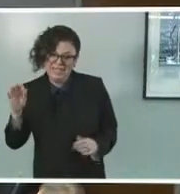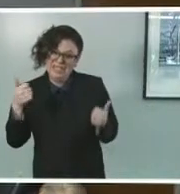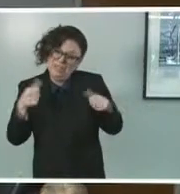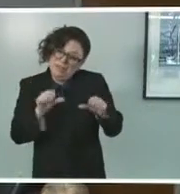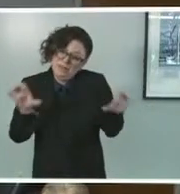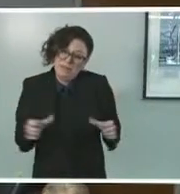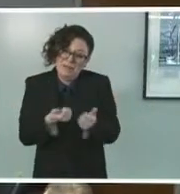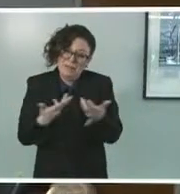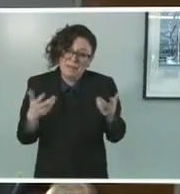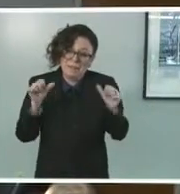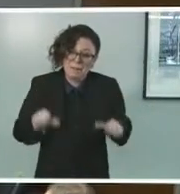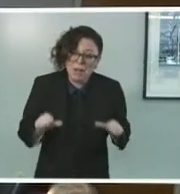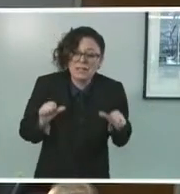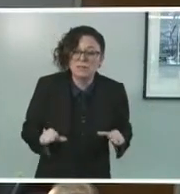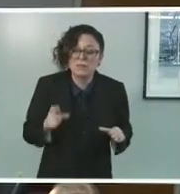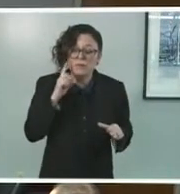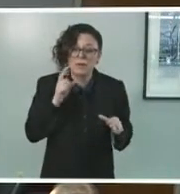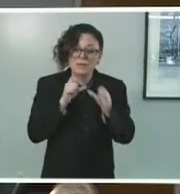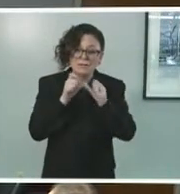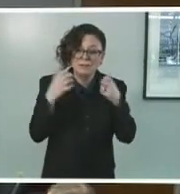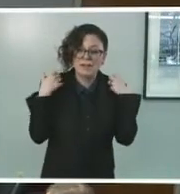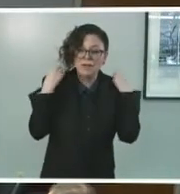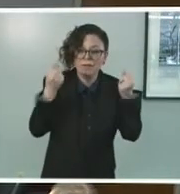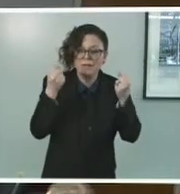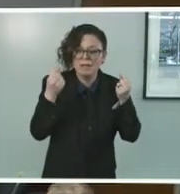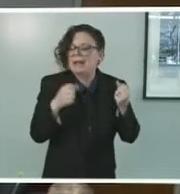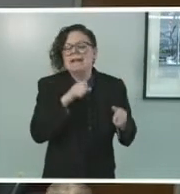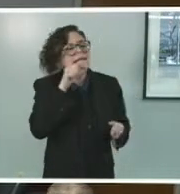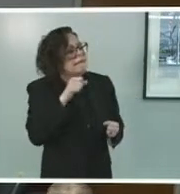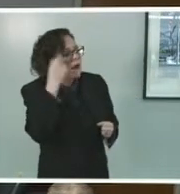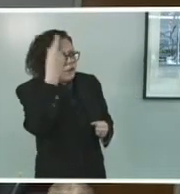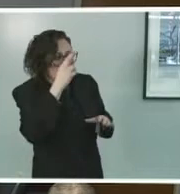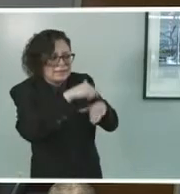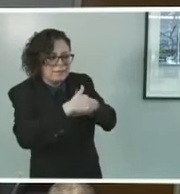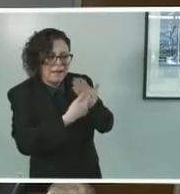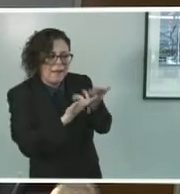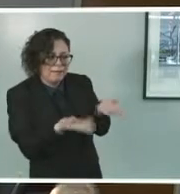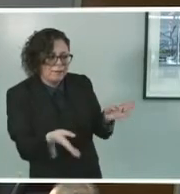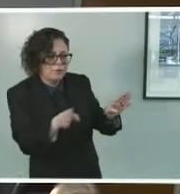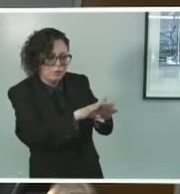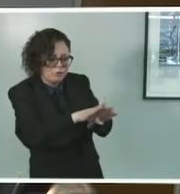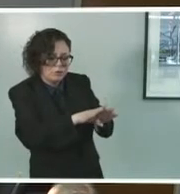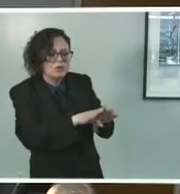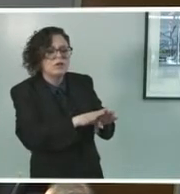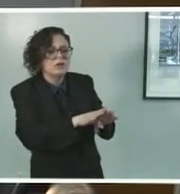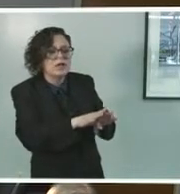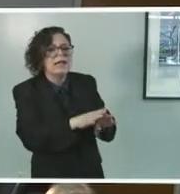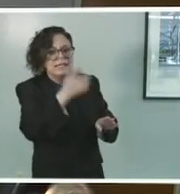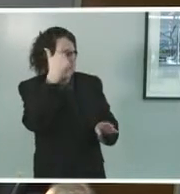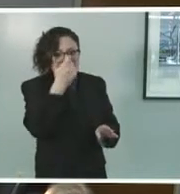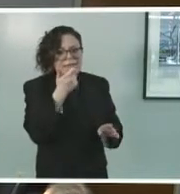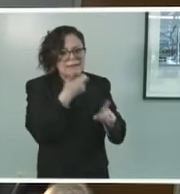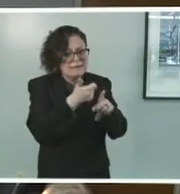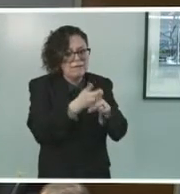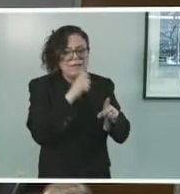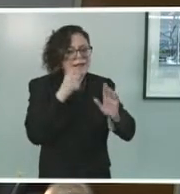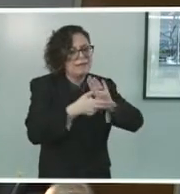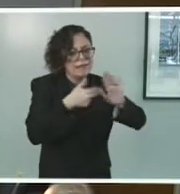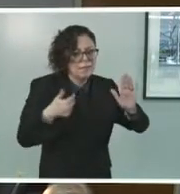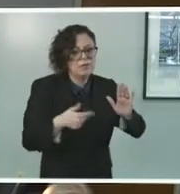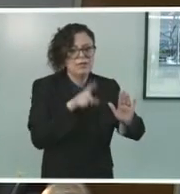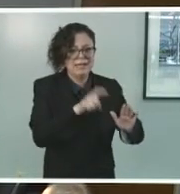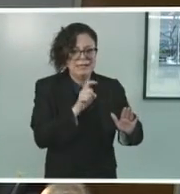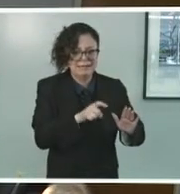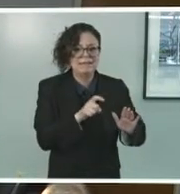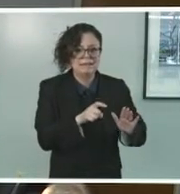I just want to add, that's not the rationale for the closure. It's because it doesn't isn't considered a necessary service during the time. It's correct? more on